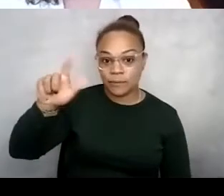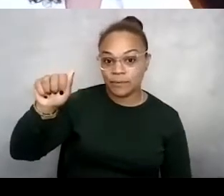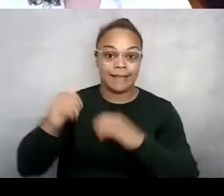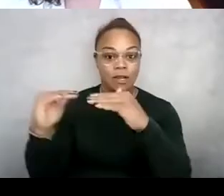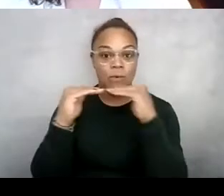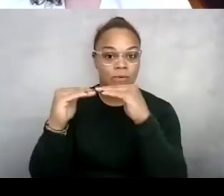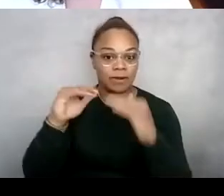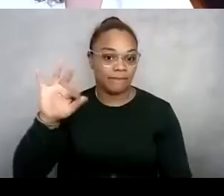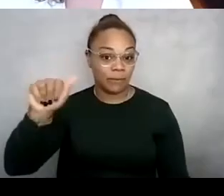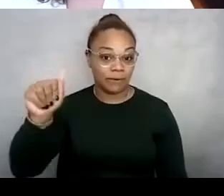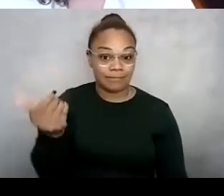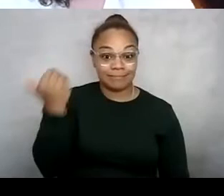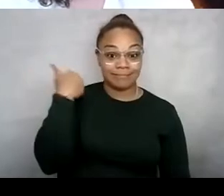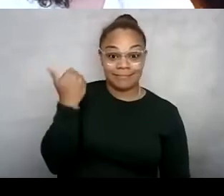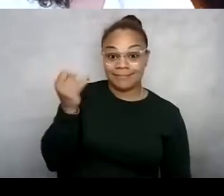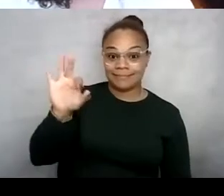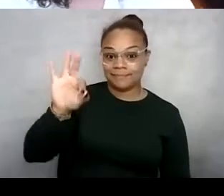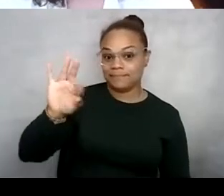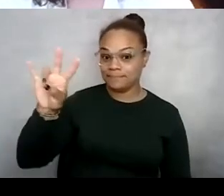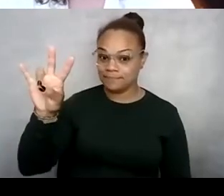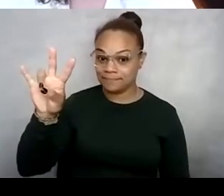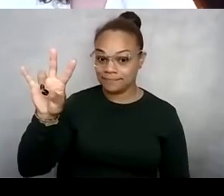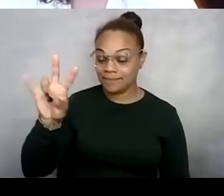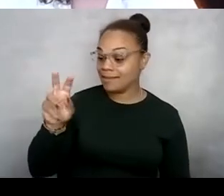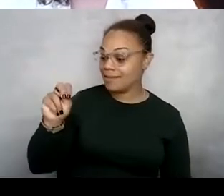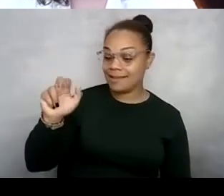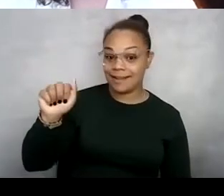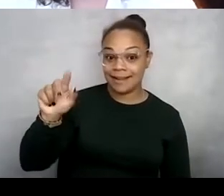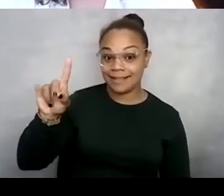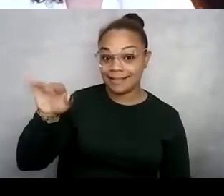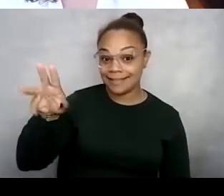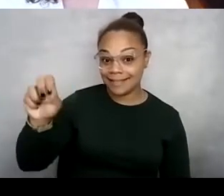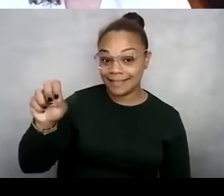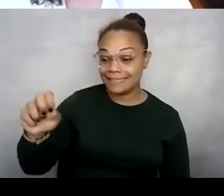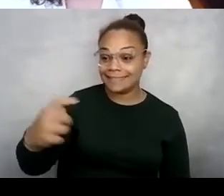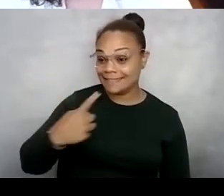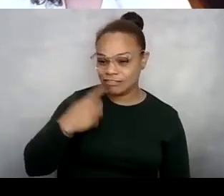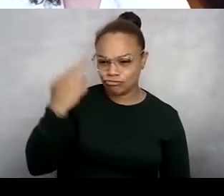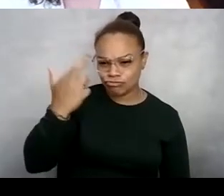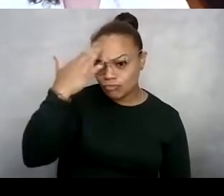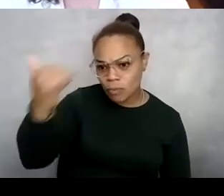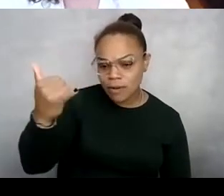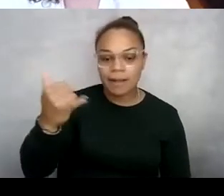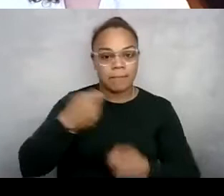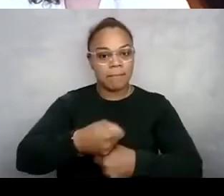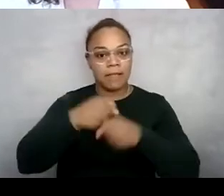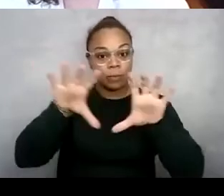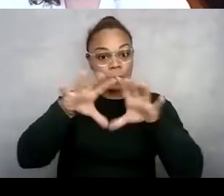founded Equality Florida in 1997 in an effort, according to Nadine, to make the world safer for